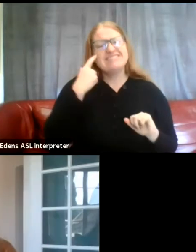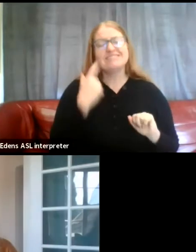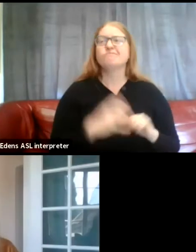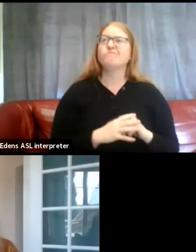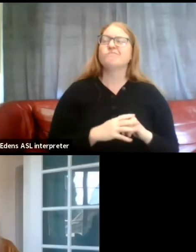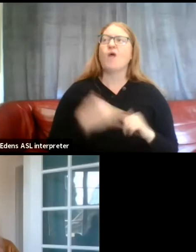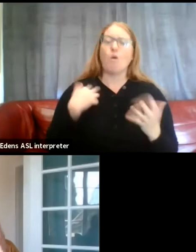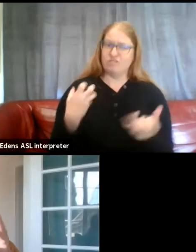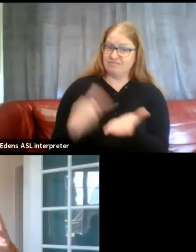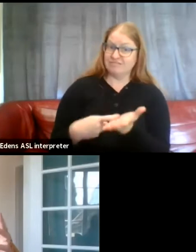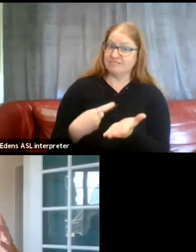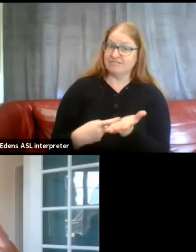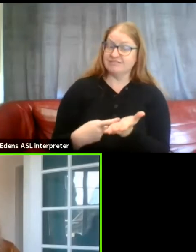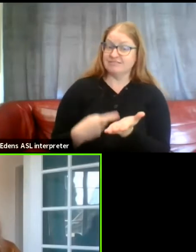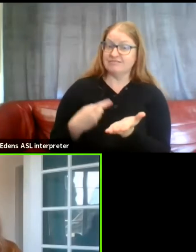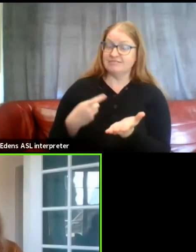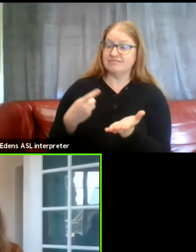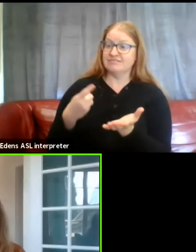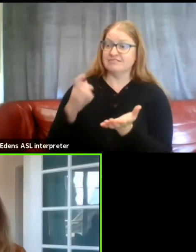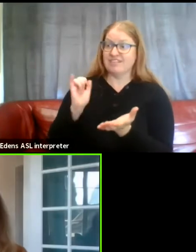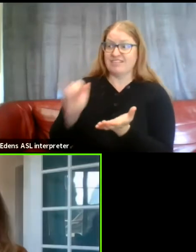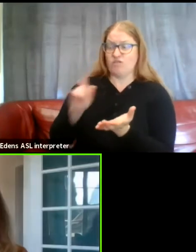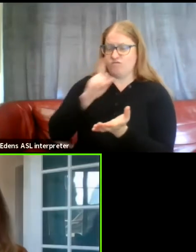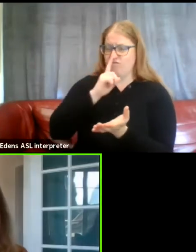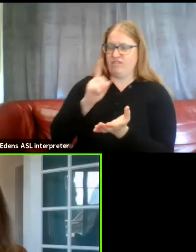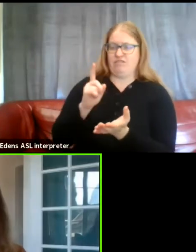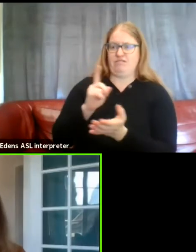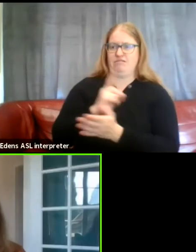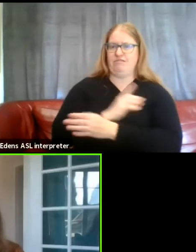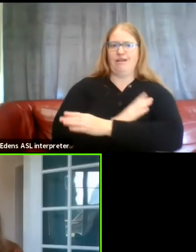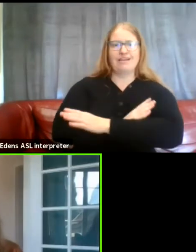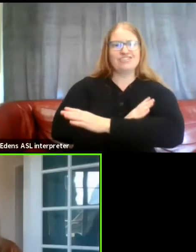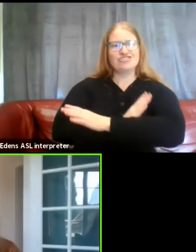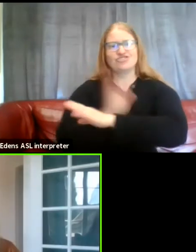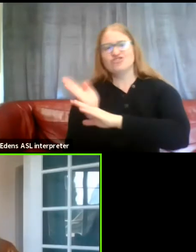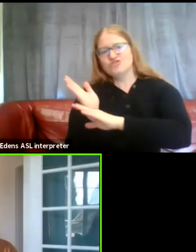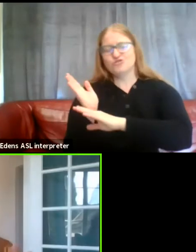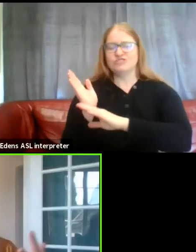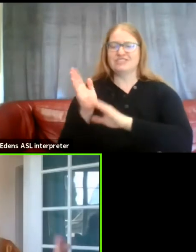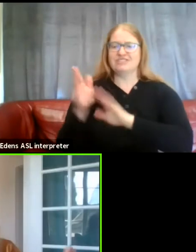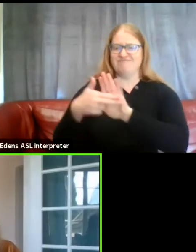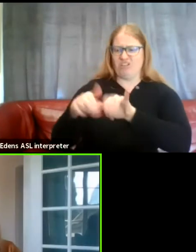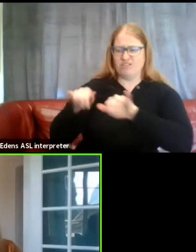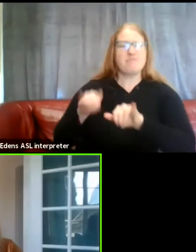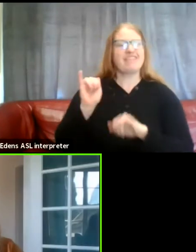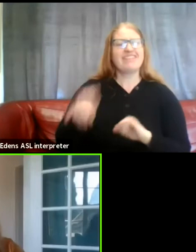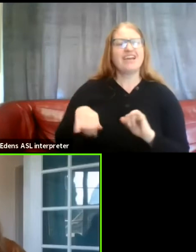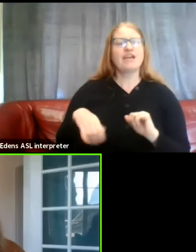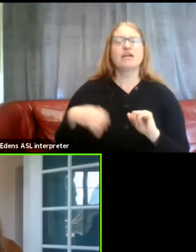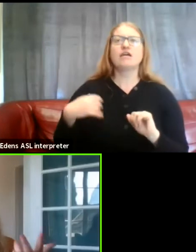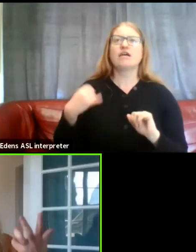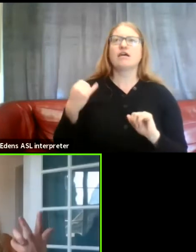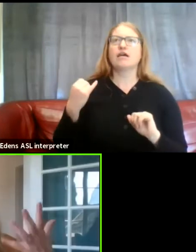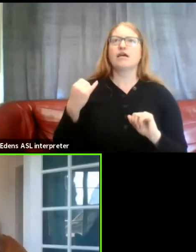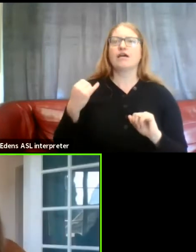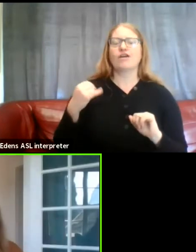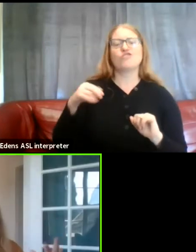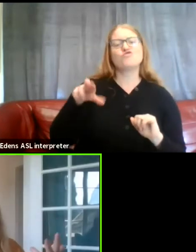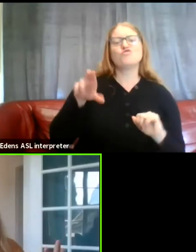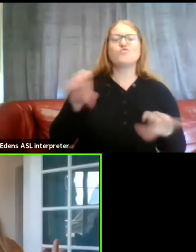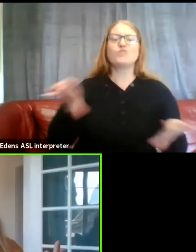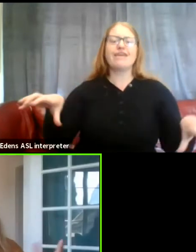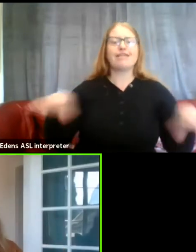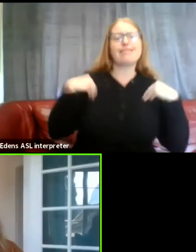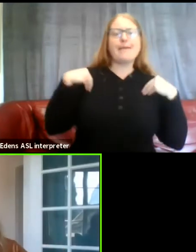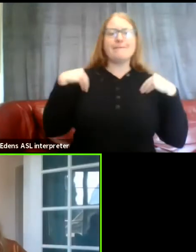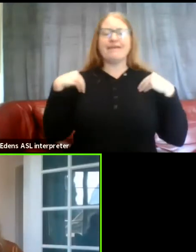talk about that kind of extreme treatment of a stereotype, like the kind of the re-ownership, reclaiming of